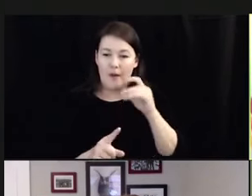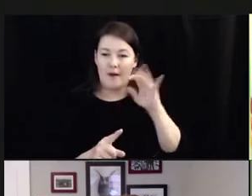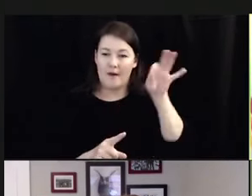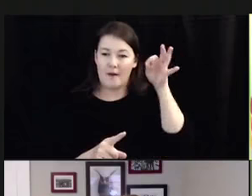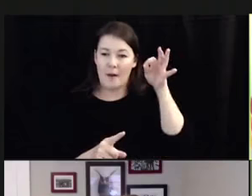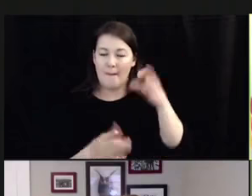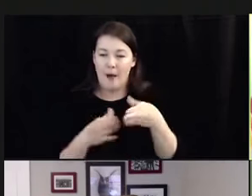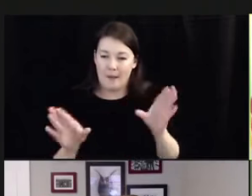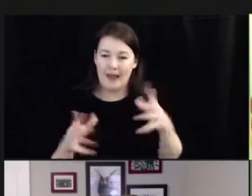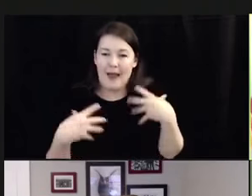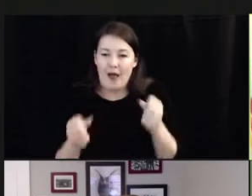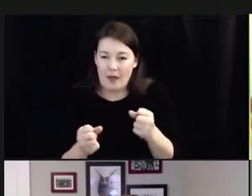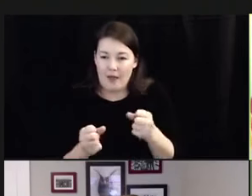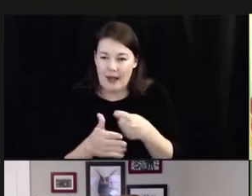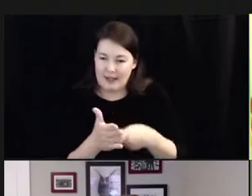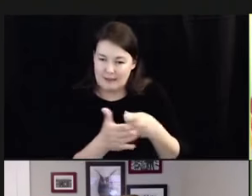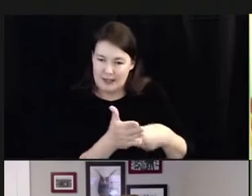point,